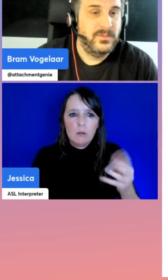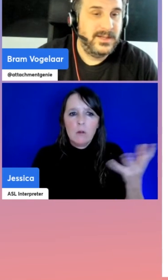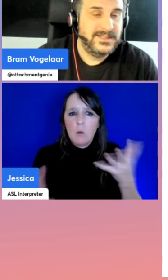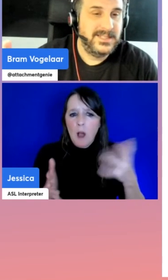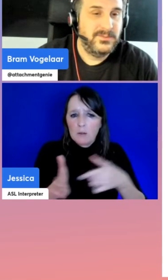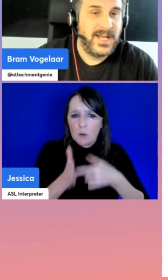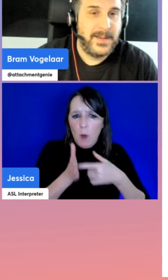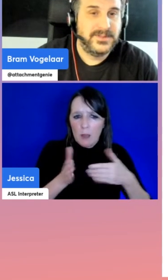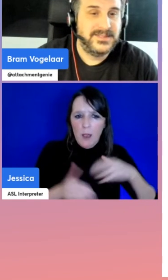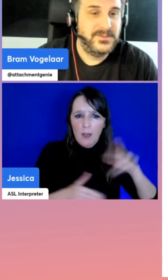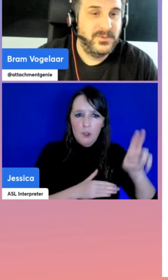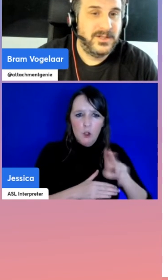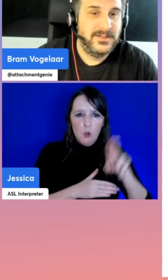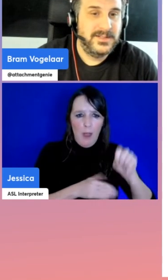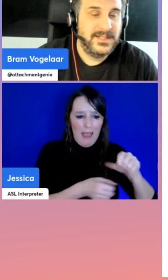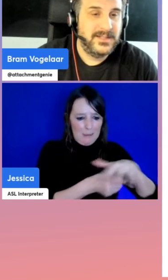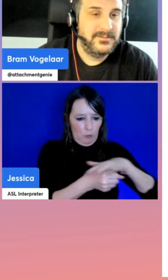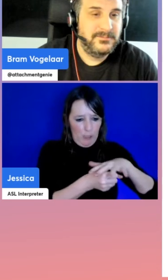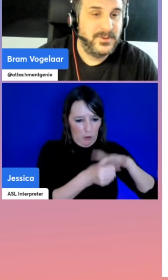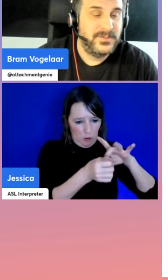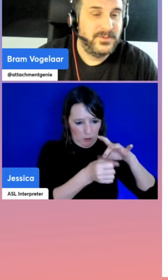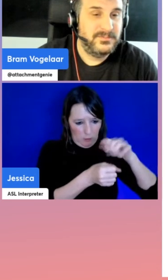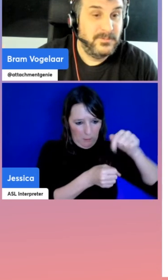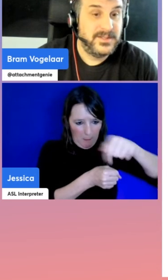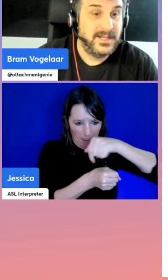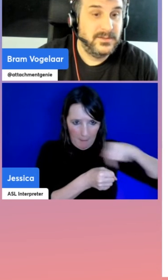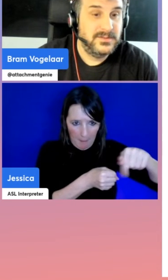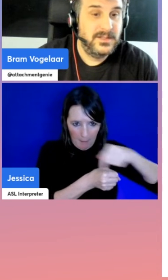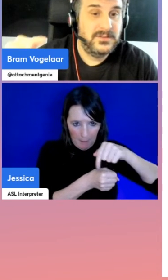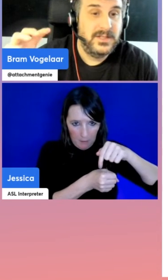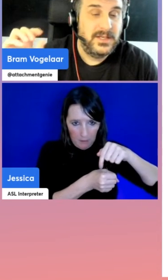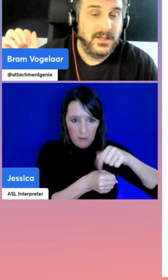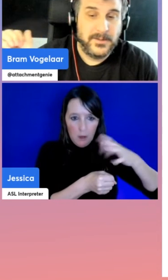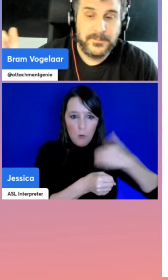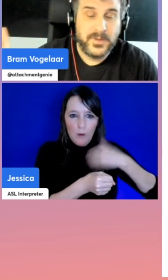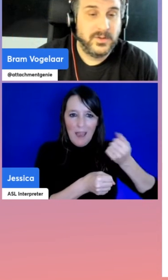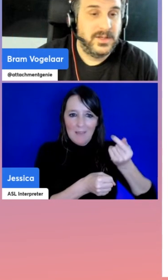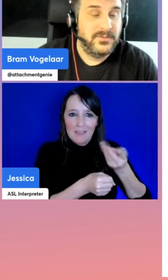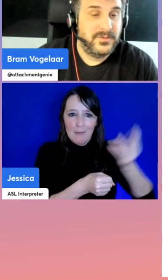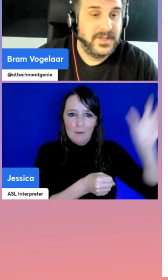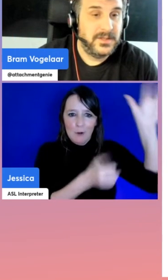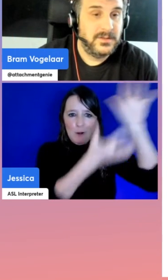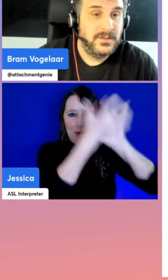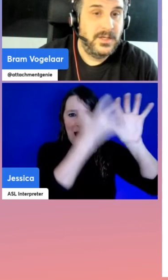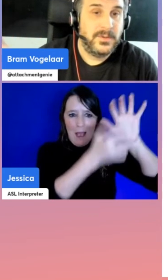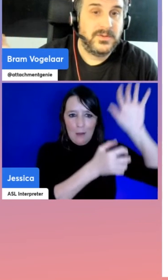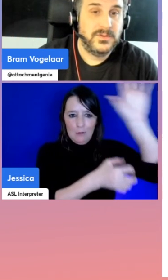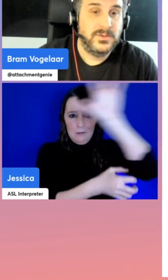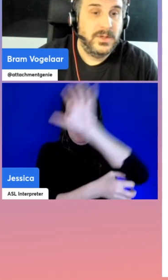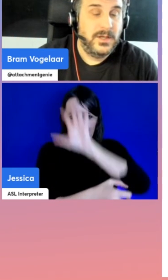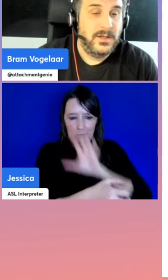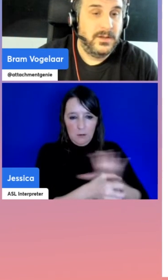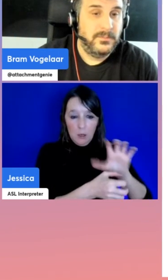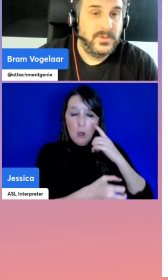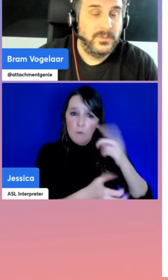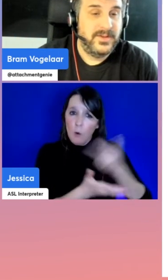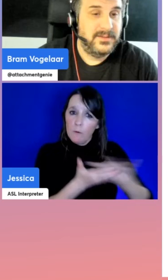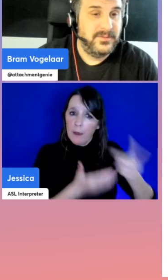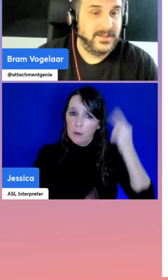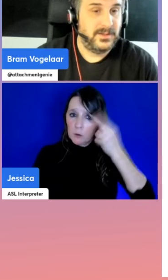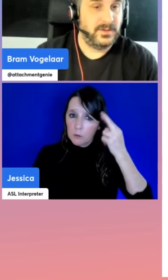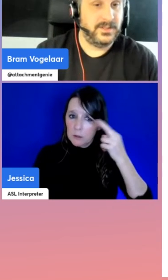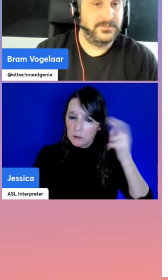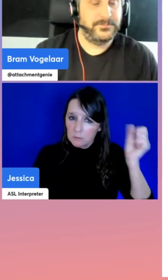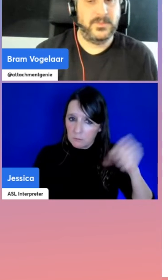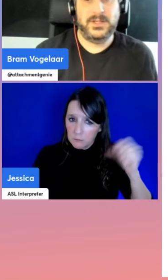But what happened is we run in multi-clouds, not only for failure, but also to